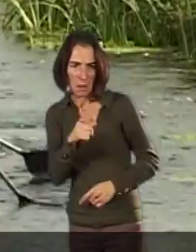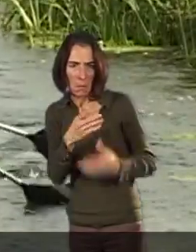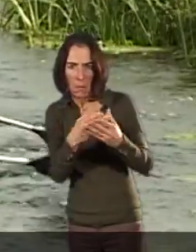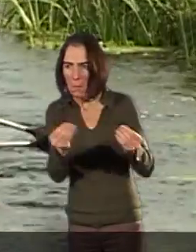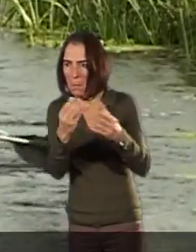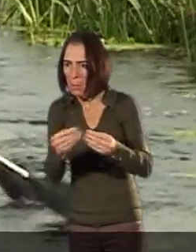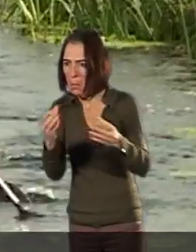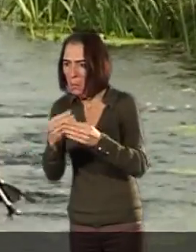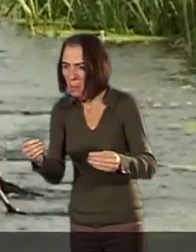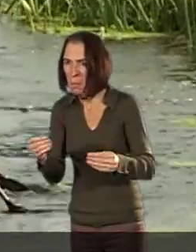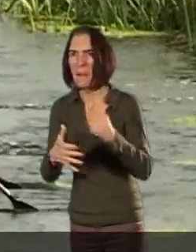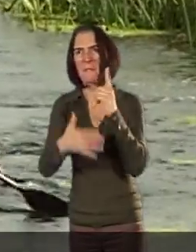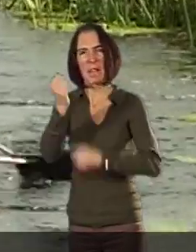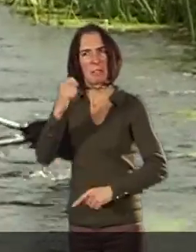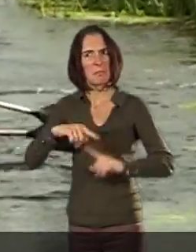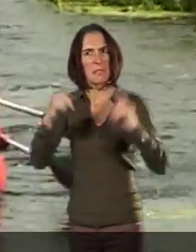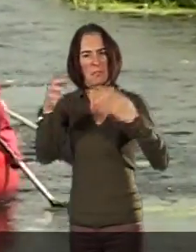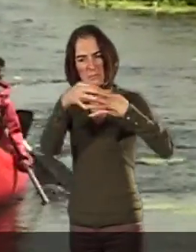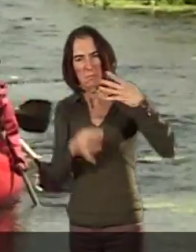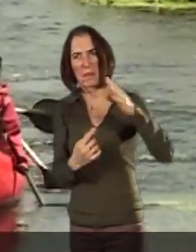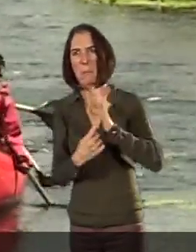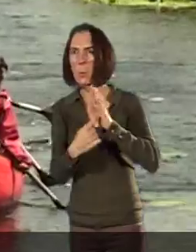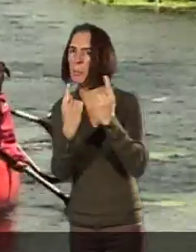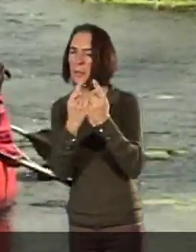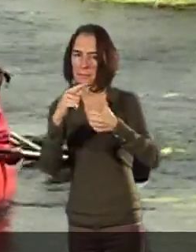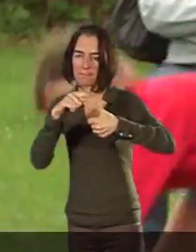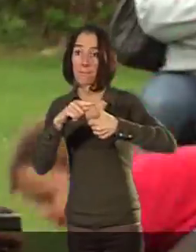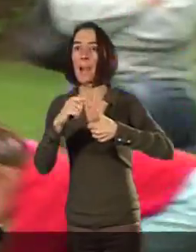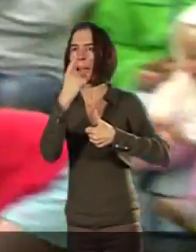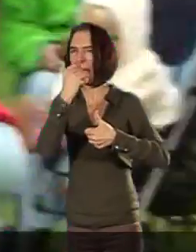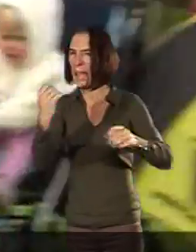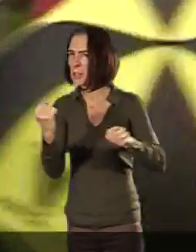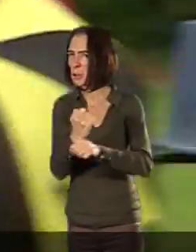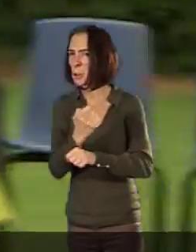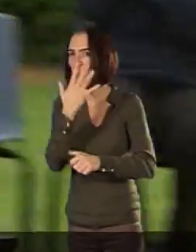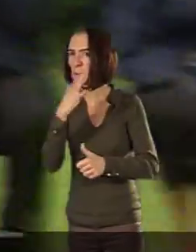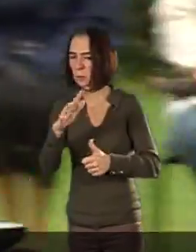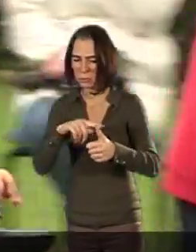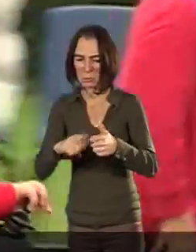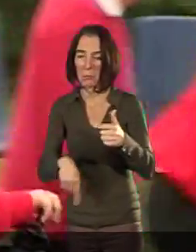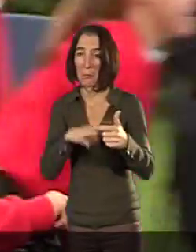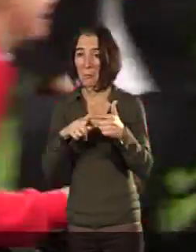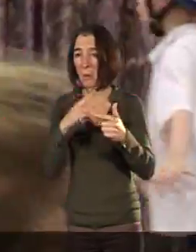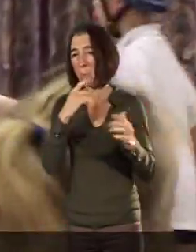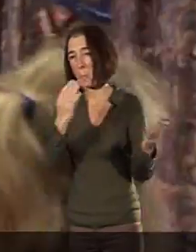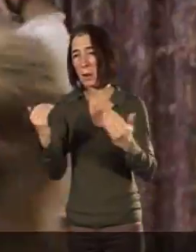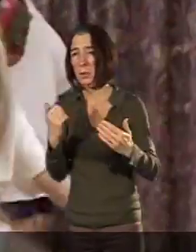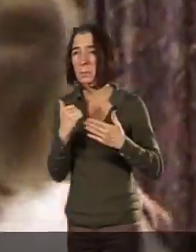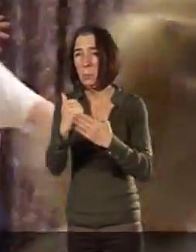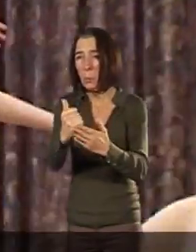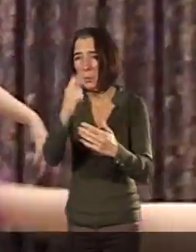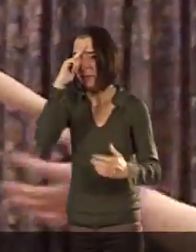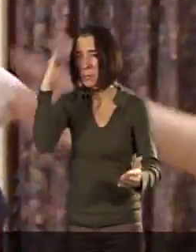barriers to learning, the following factors are important. A can-do attitude, a welcoming and supportive